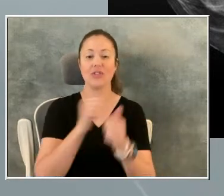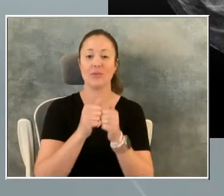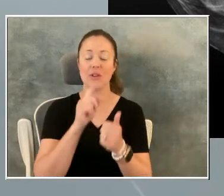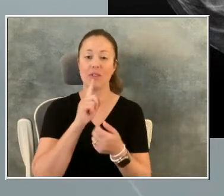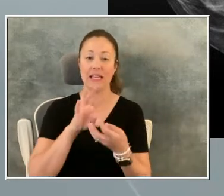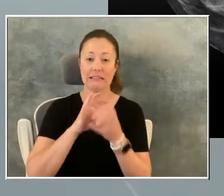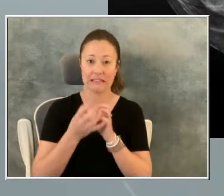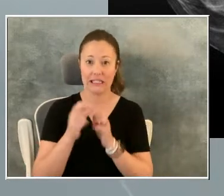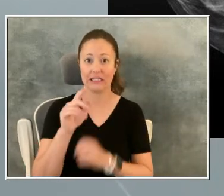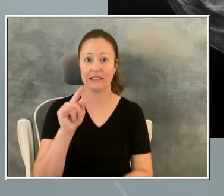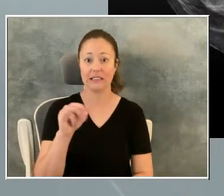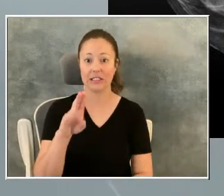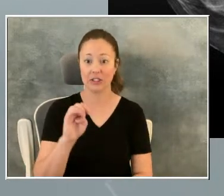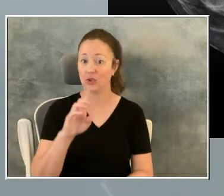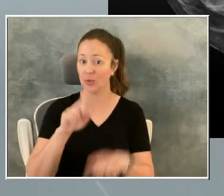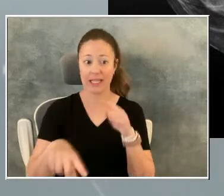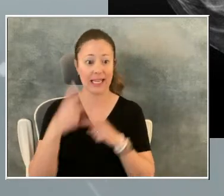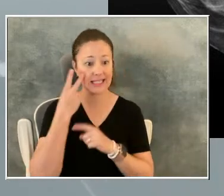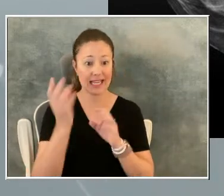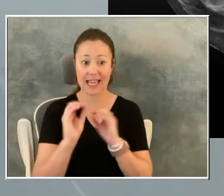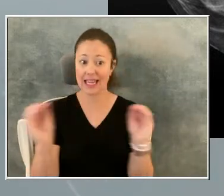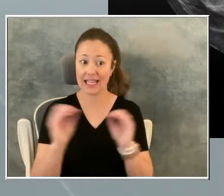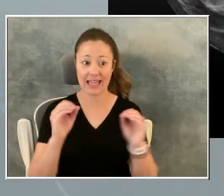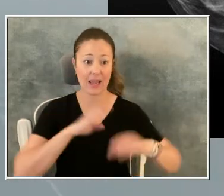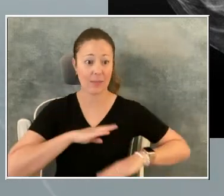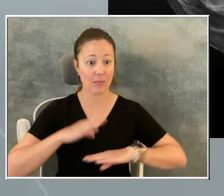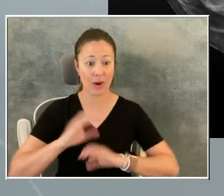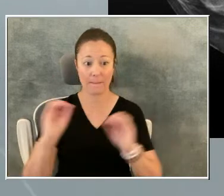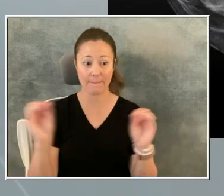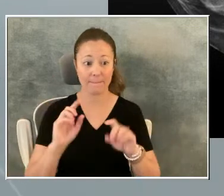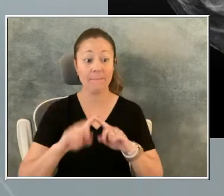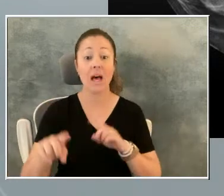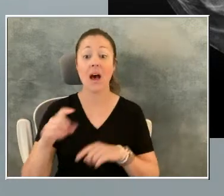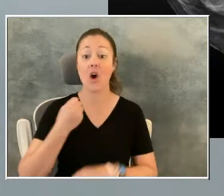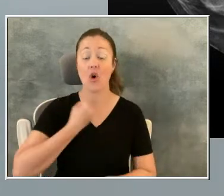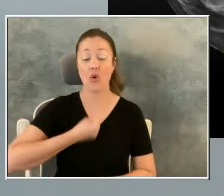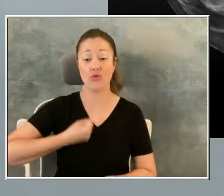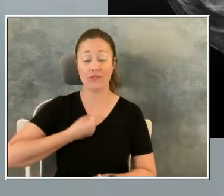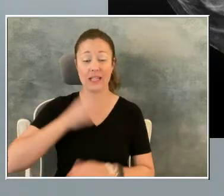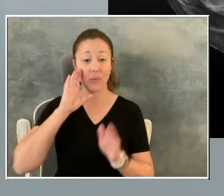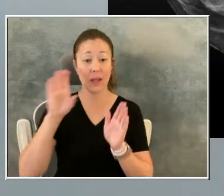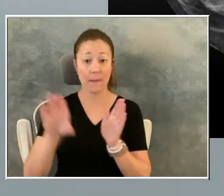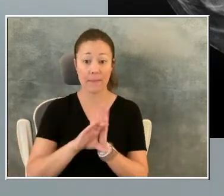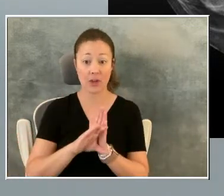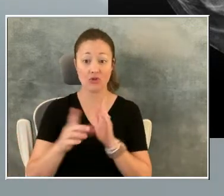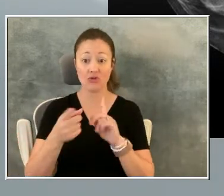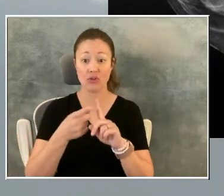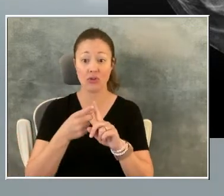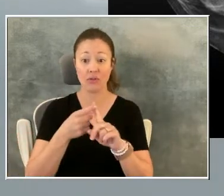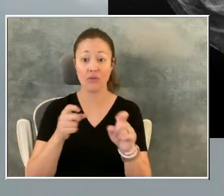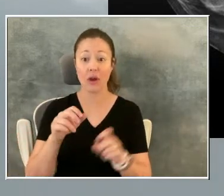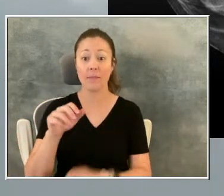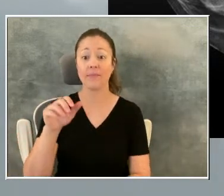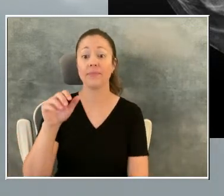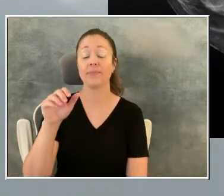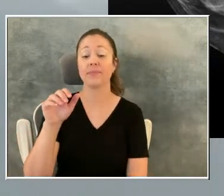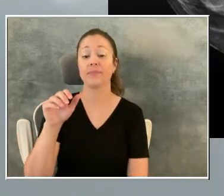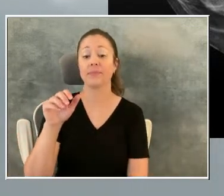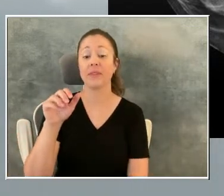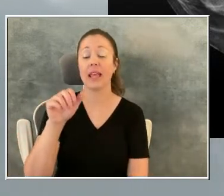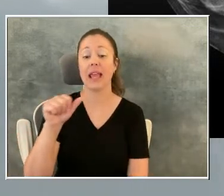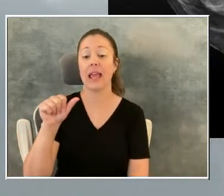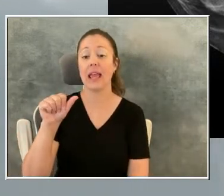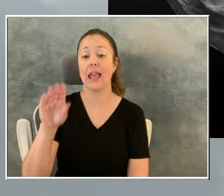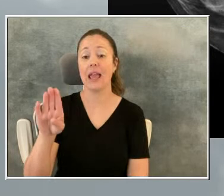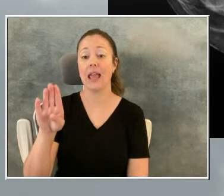and we can't see anything on the mammogram, but over on the ultrasound image from an ABUS or automated breast ultrasound exam, we can